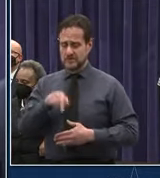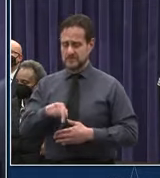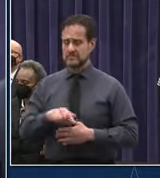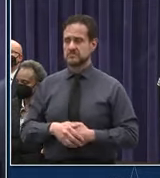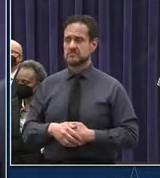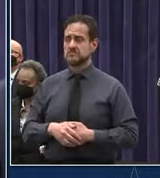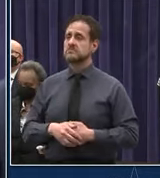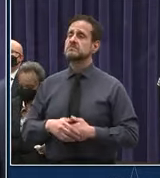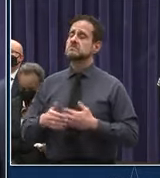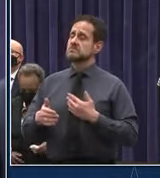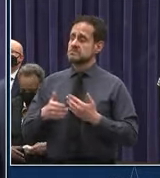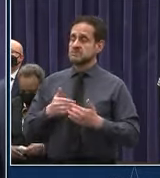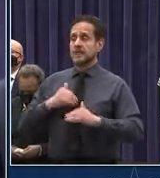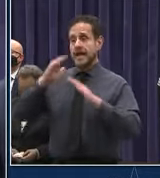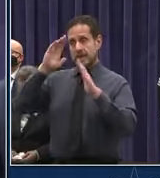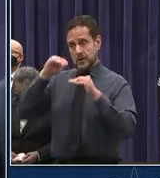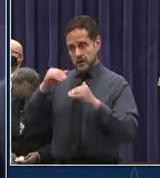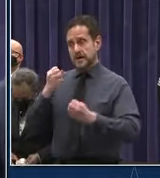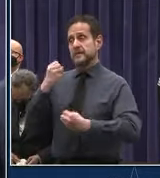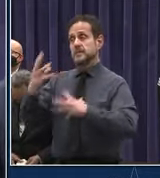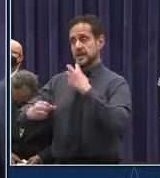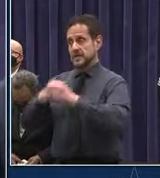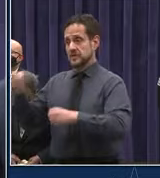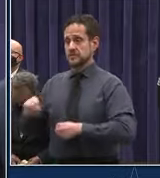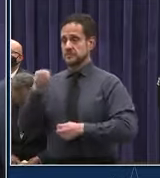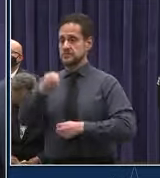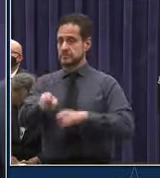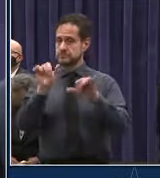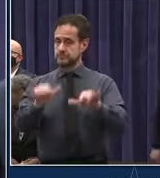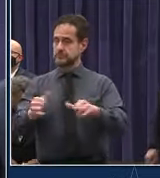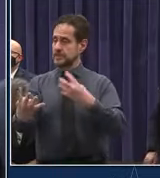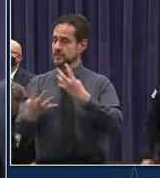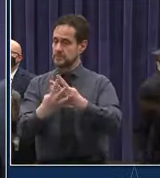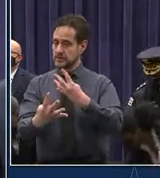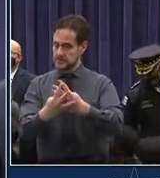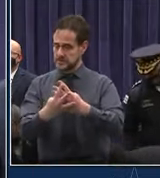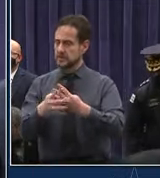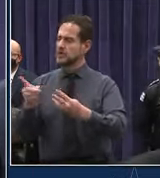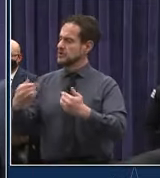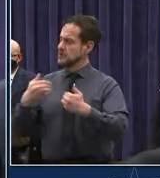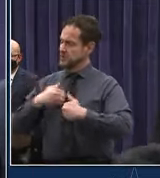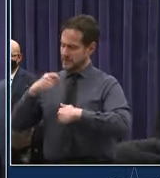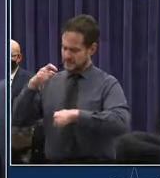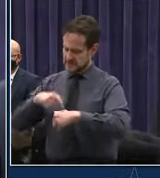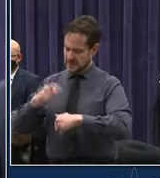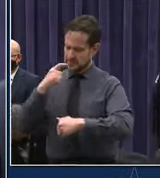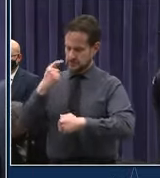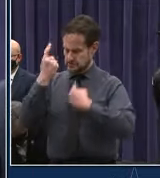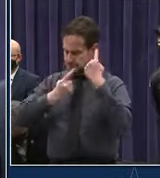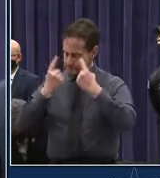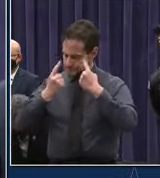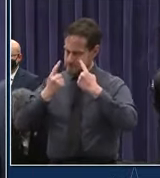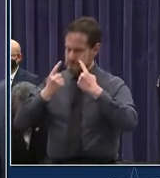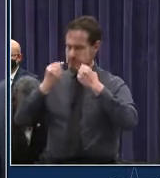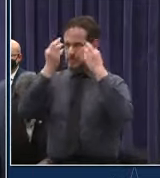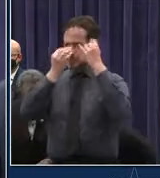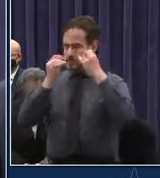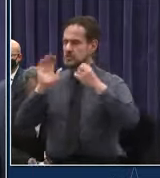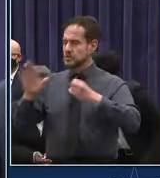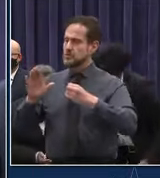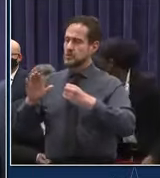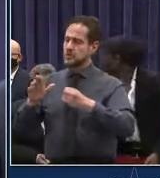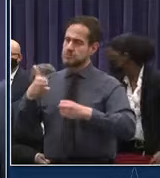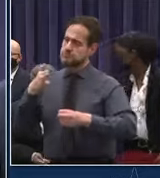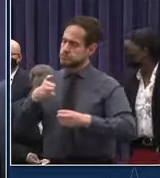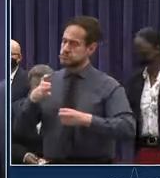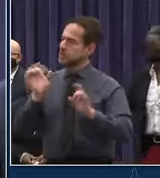Although I do hope that in the many years you spend in prison, you get time to reflect on your actions because you took away the most valuable